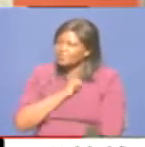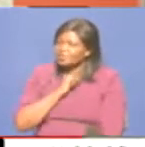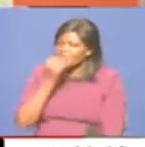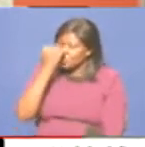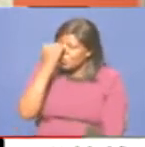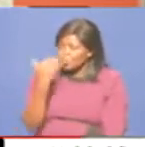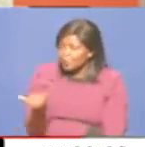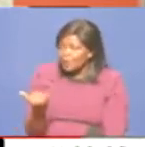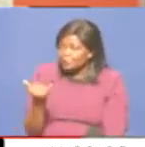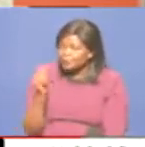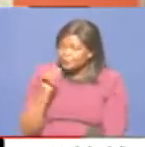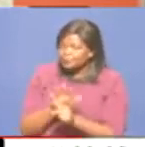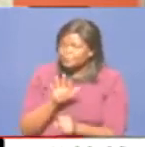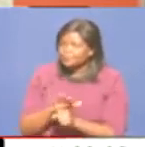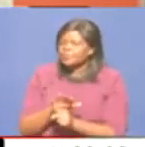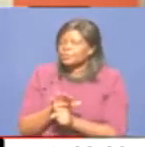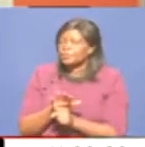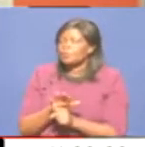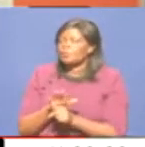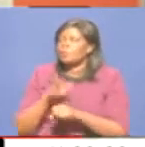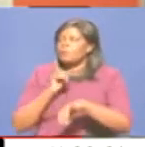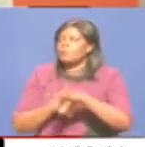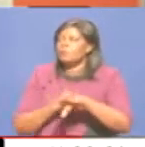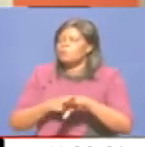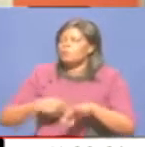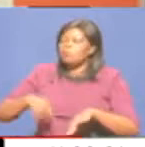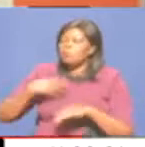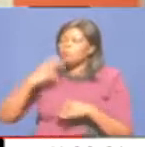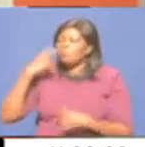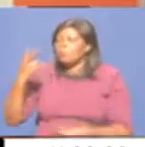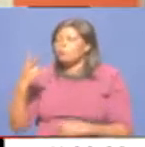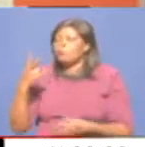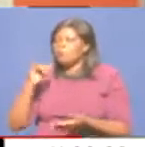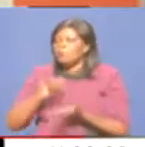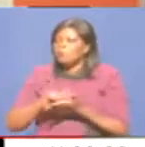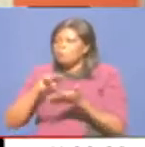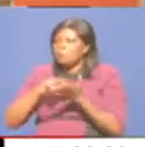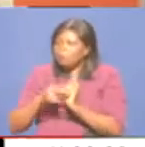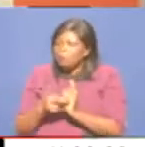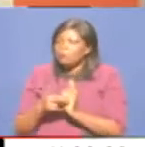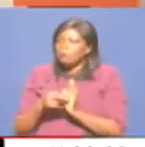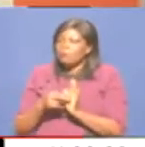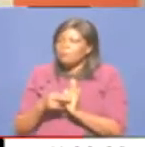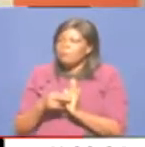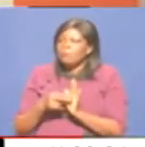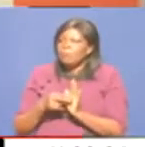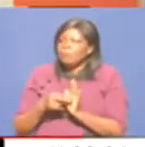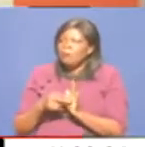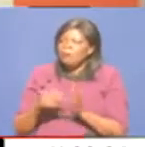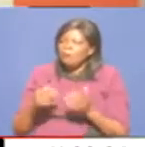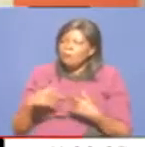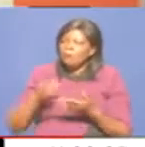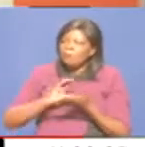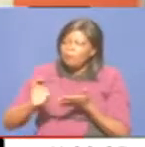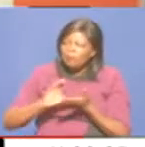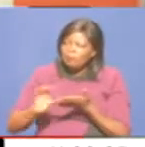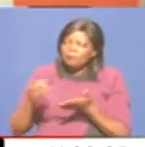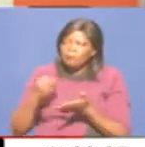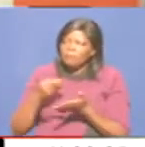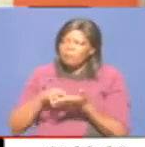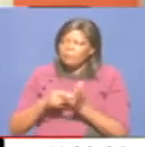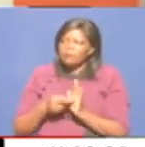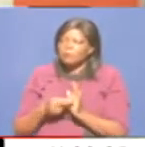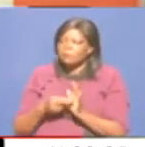know, most of the time we have seen projects, mega projects are being said that they have allocated certain number of